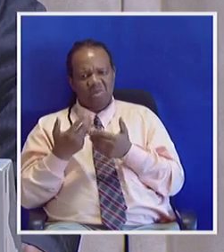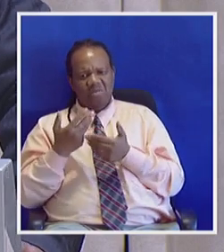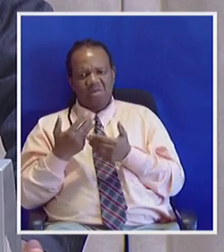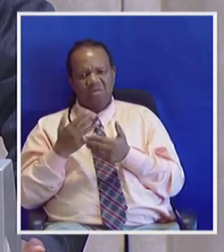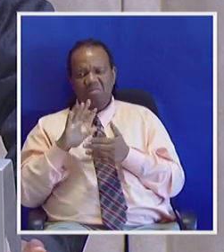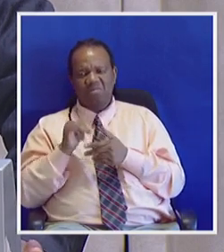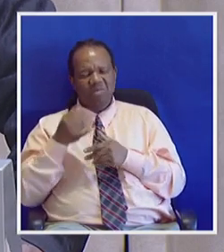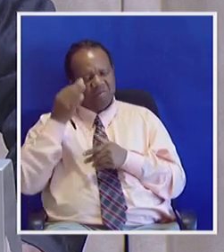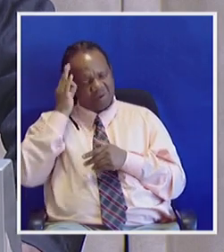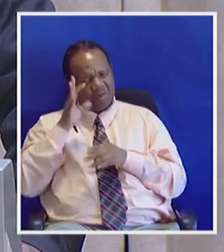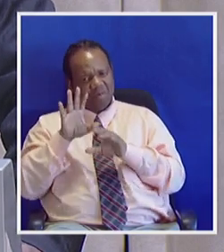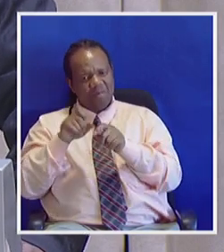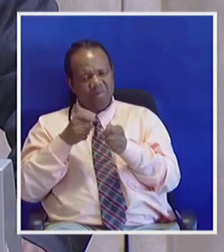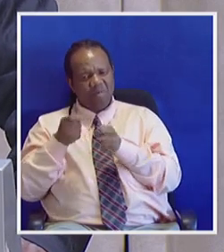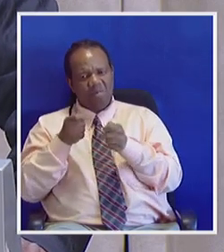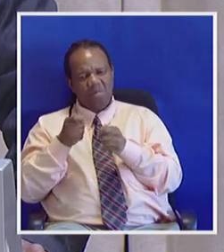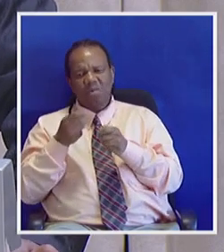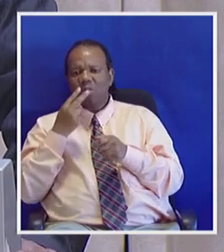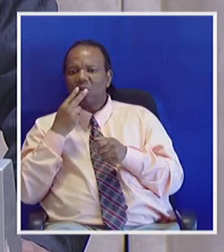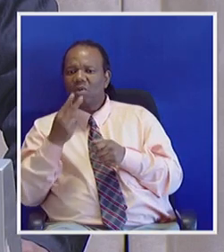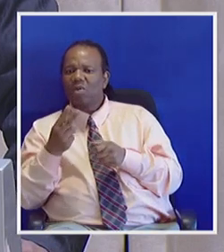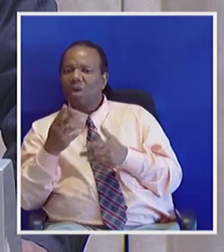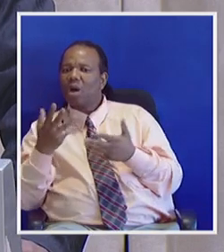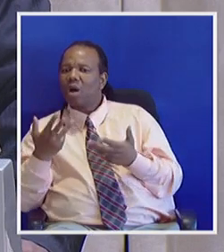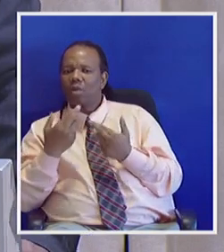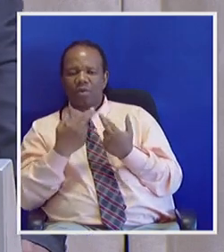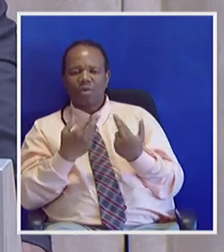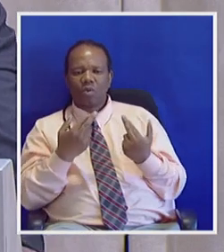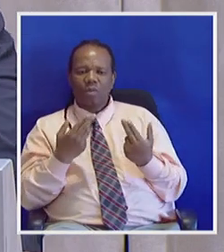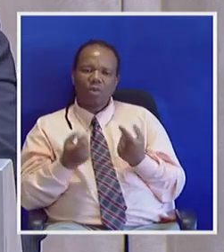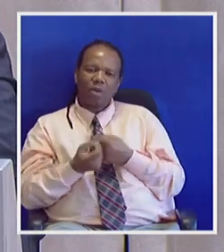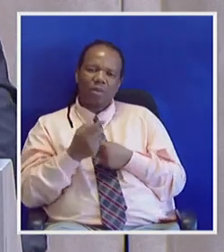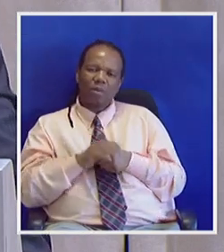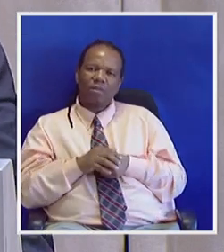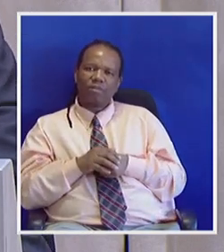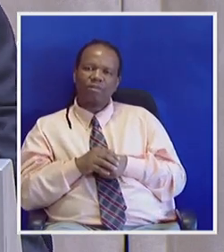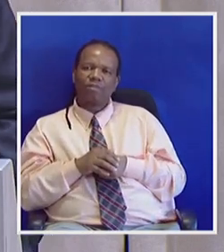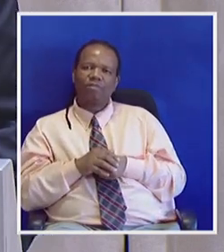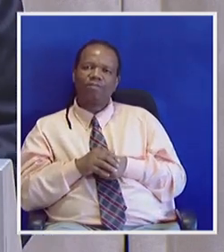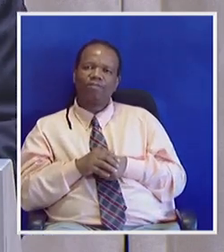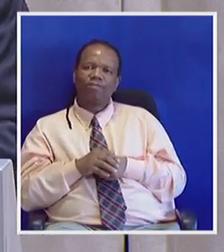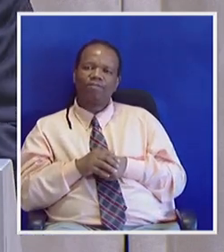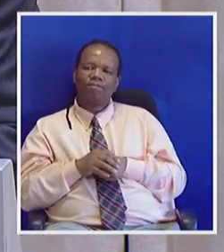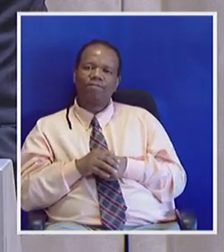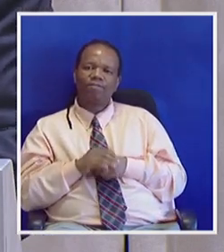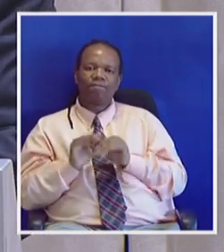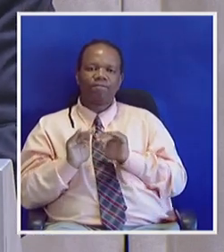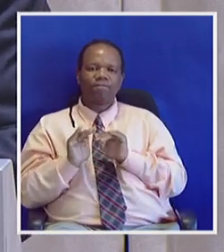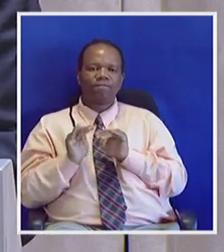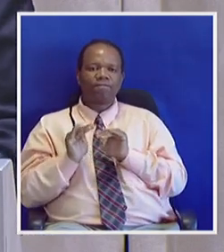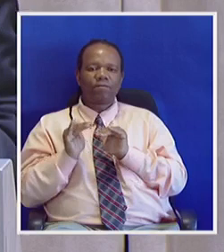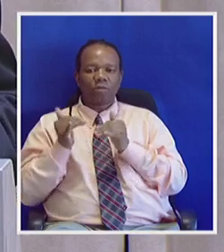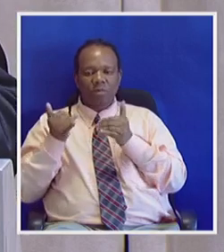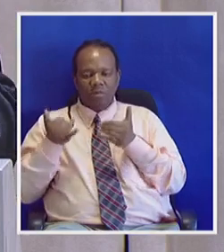state, we will also look at those and come up with recommendations. Now, what we are seeking to do through this is